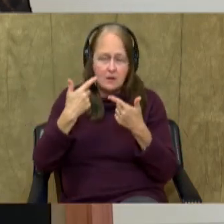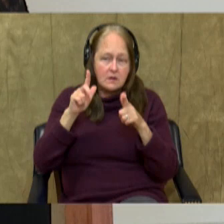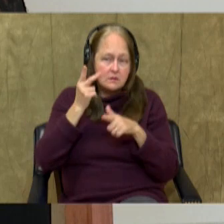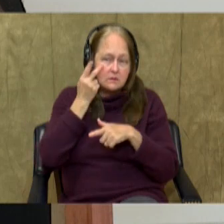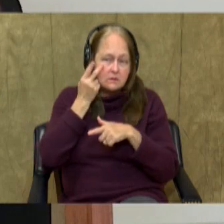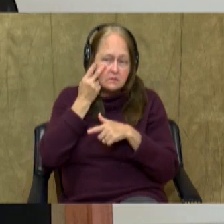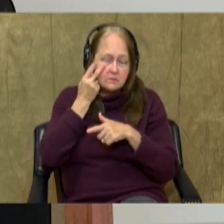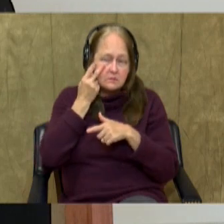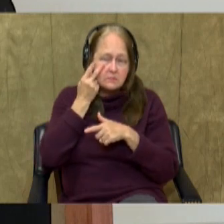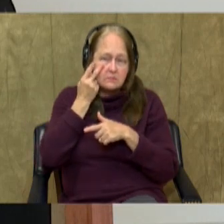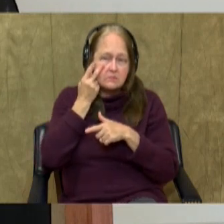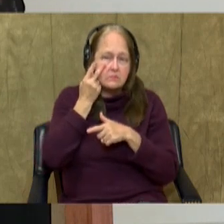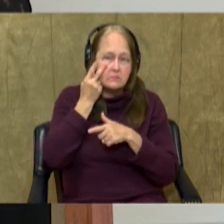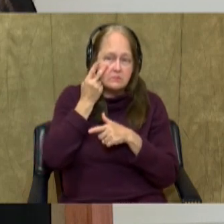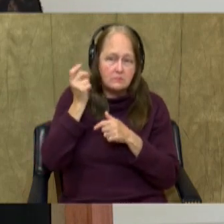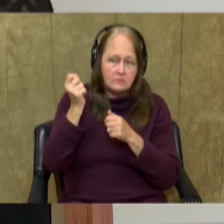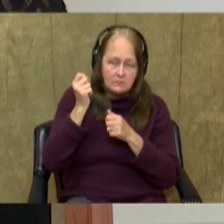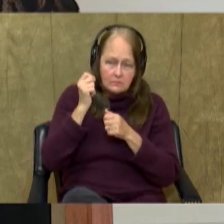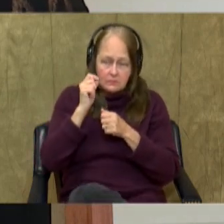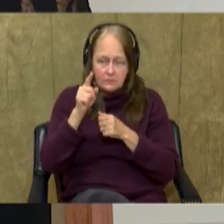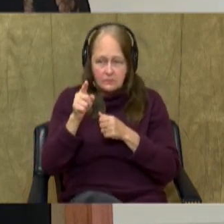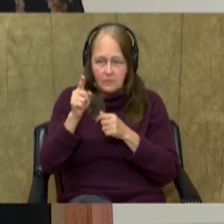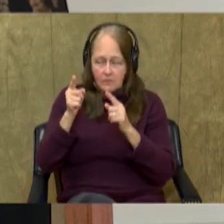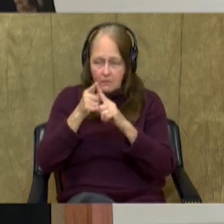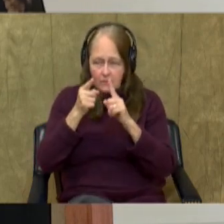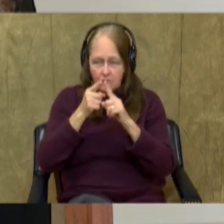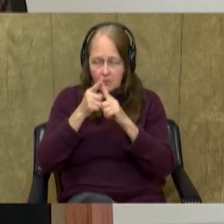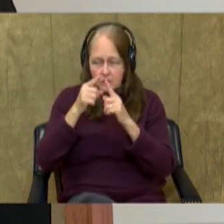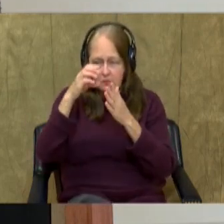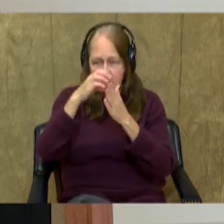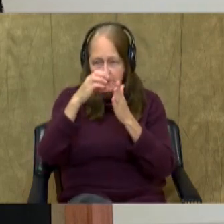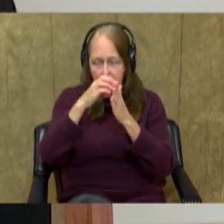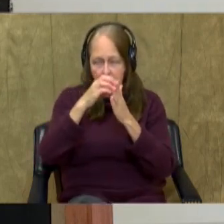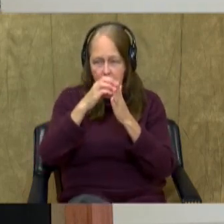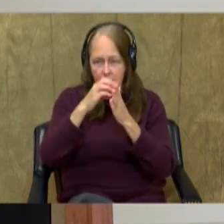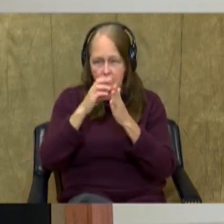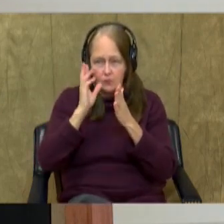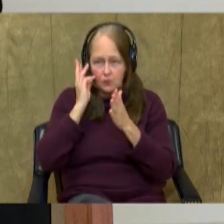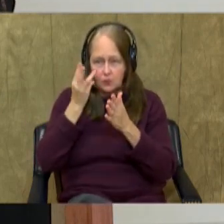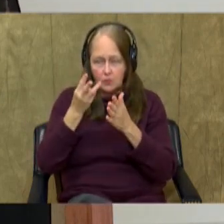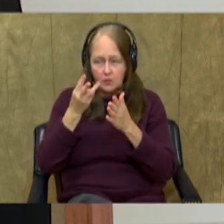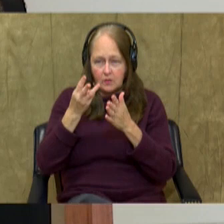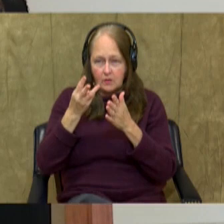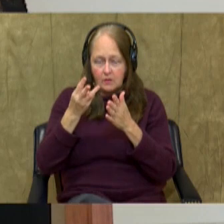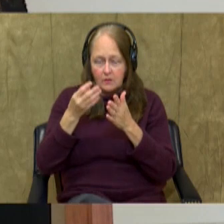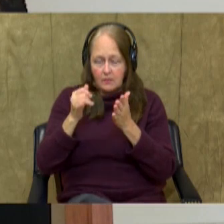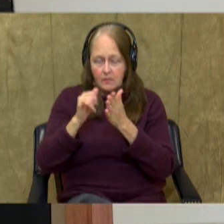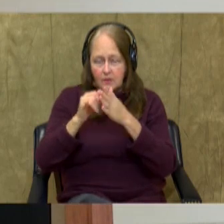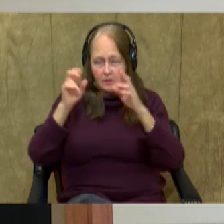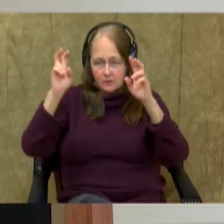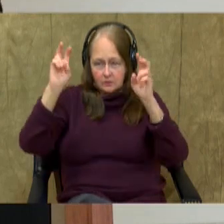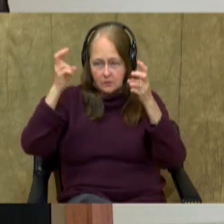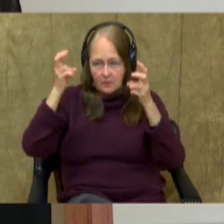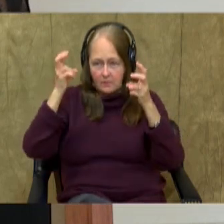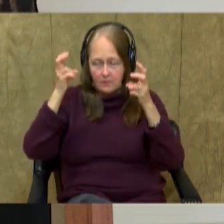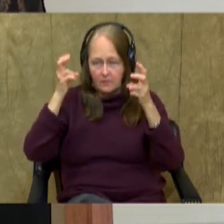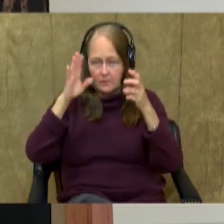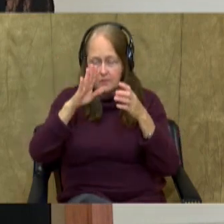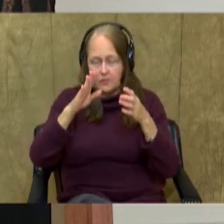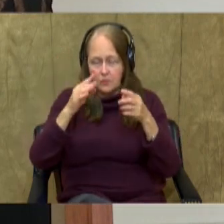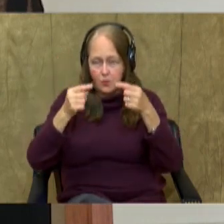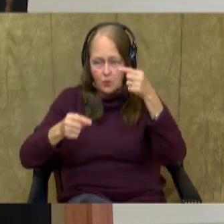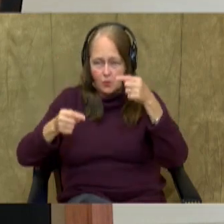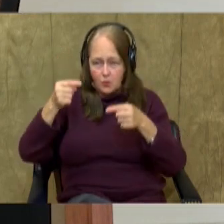out. So if we look at the first paragraph, we got into the heart of the topic. Her